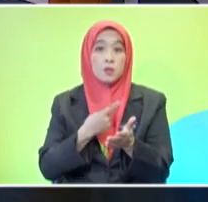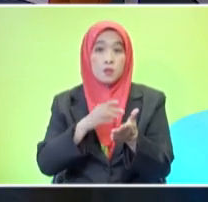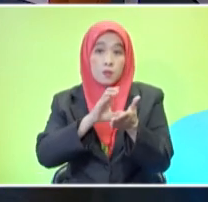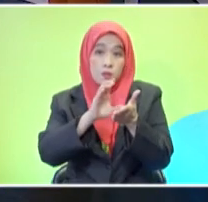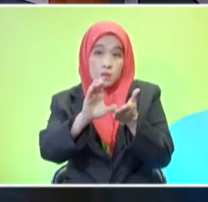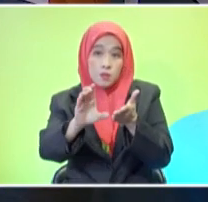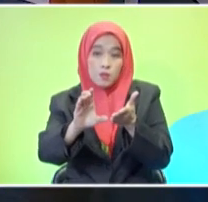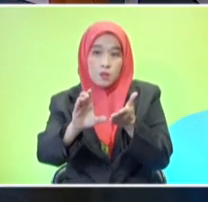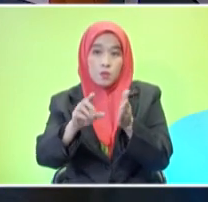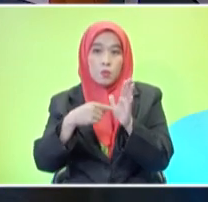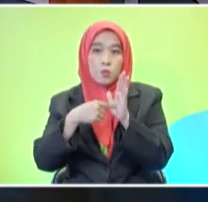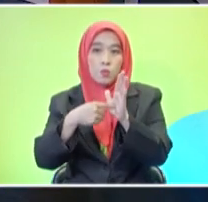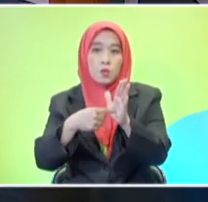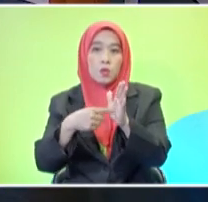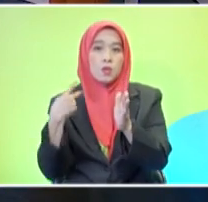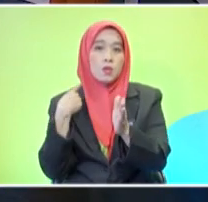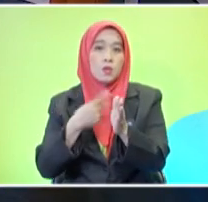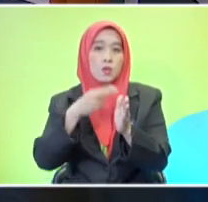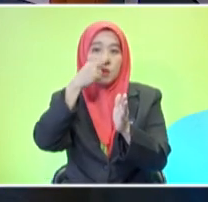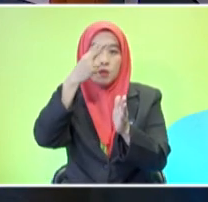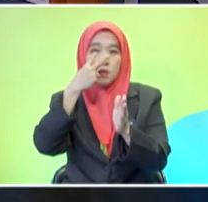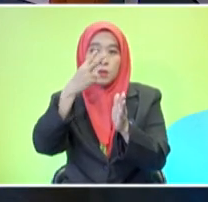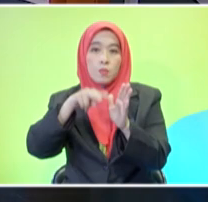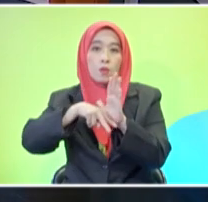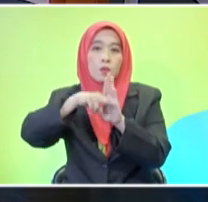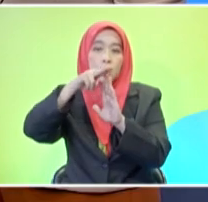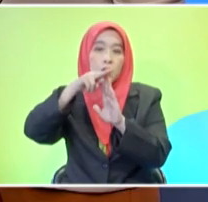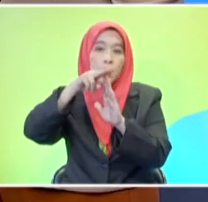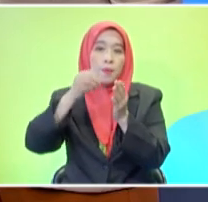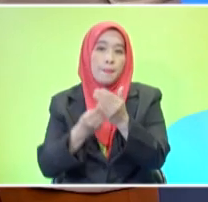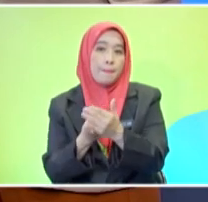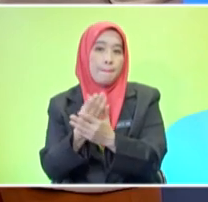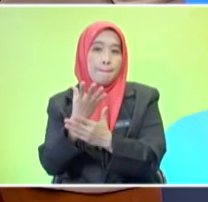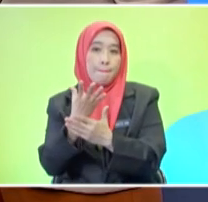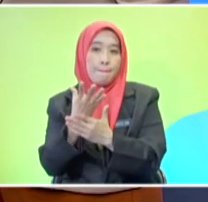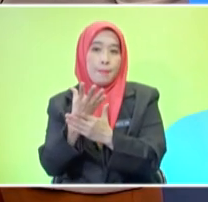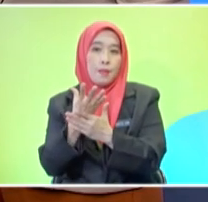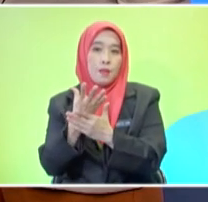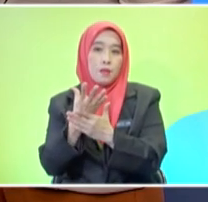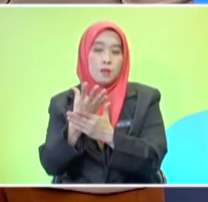clearly shown that we can see the height, the growth of the plant. Right. So,